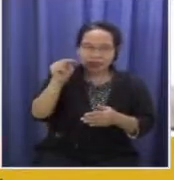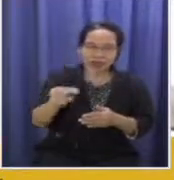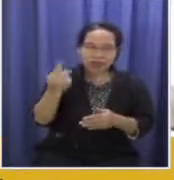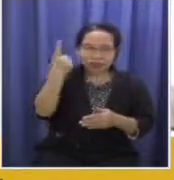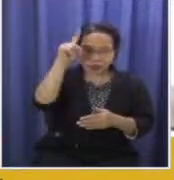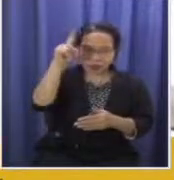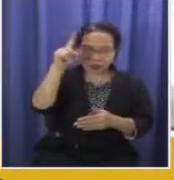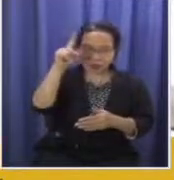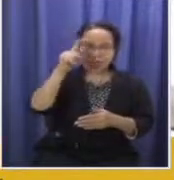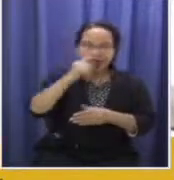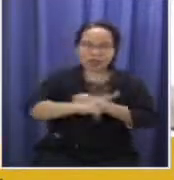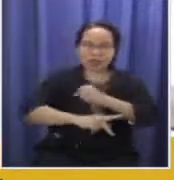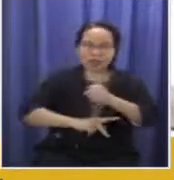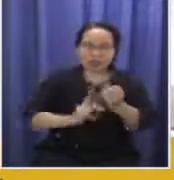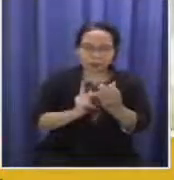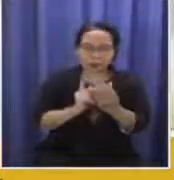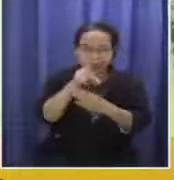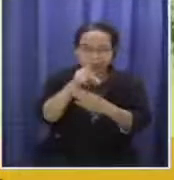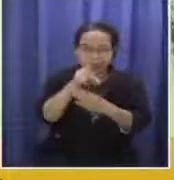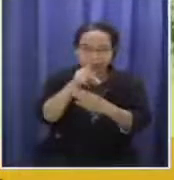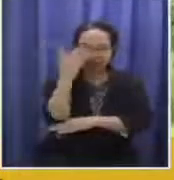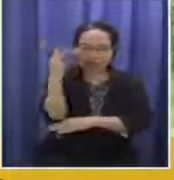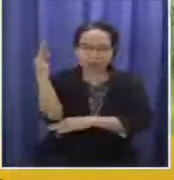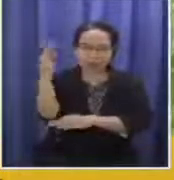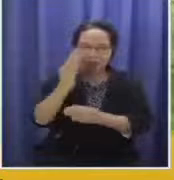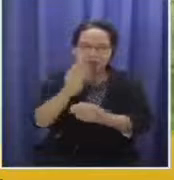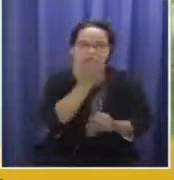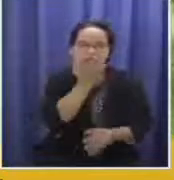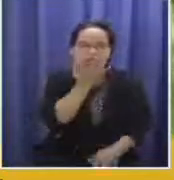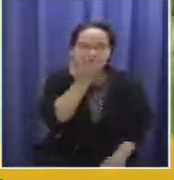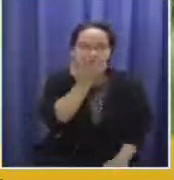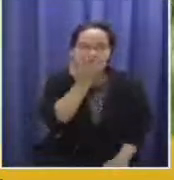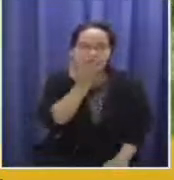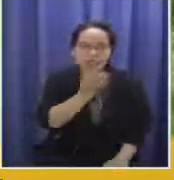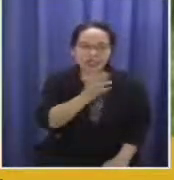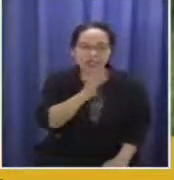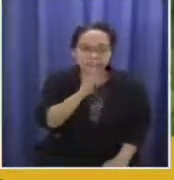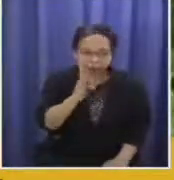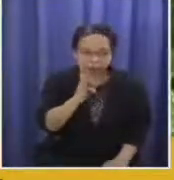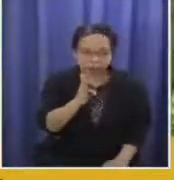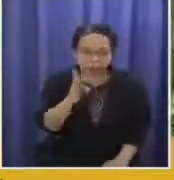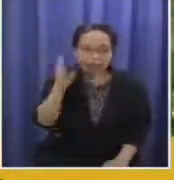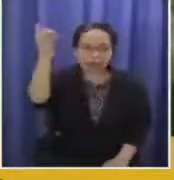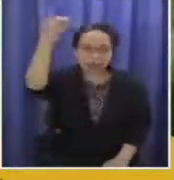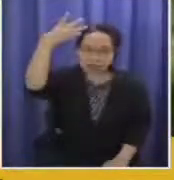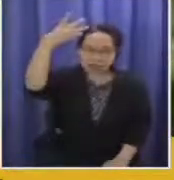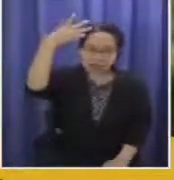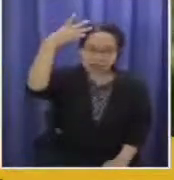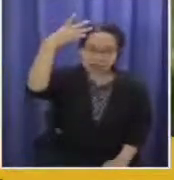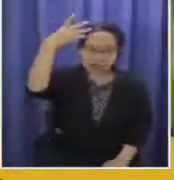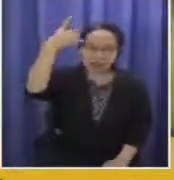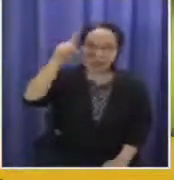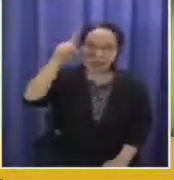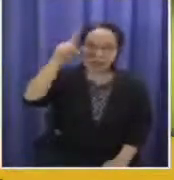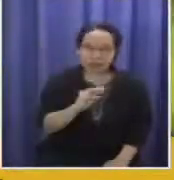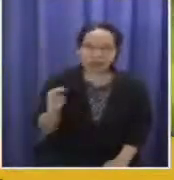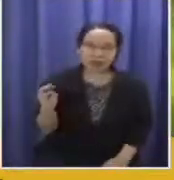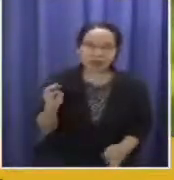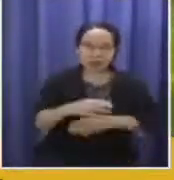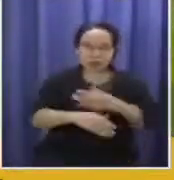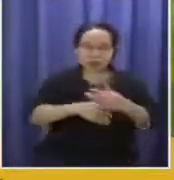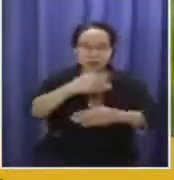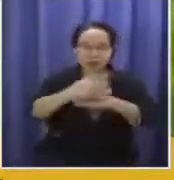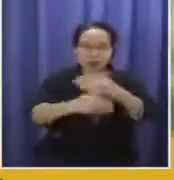for the plants, the trees and grasses to be lighted, for them to